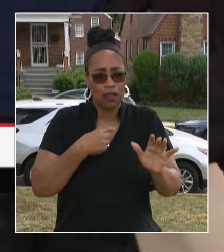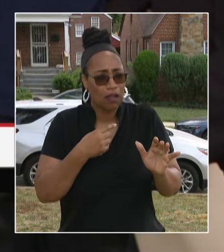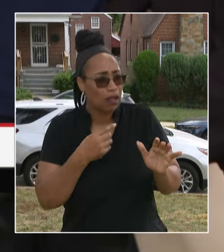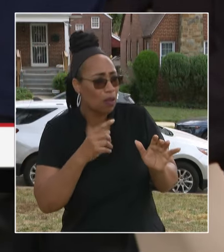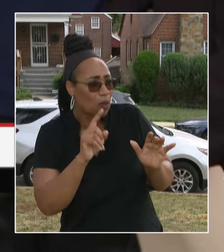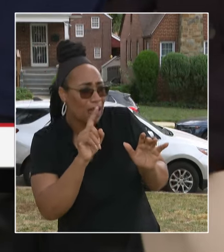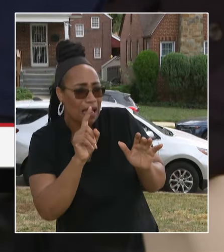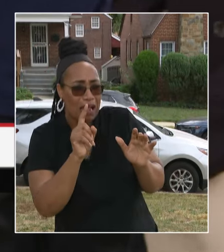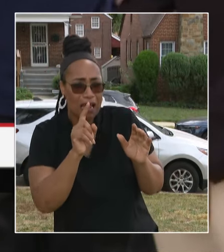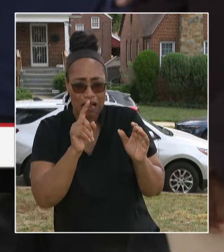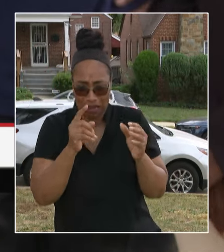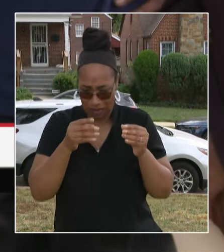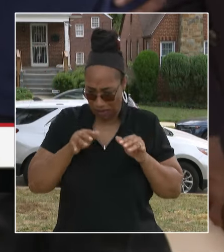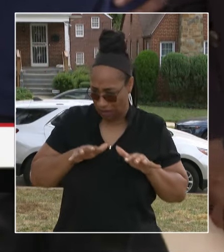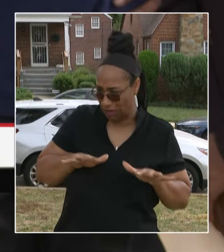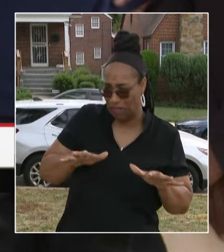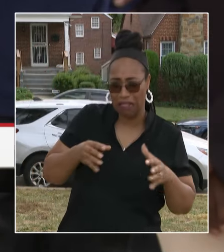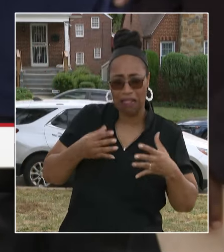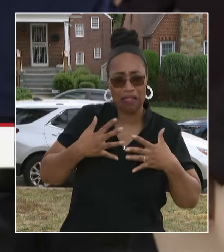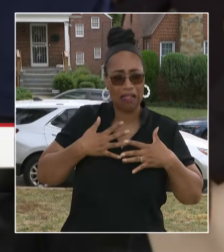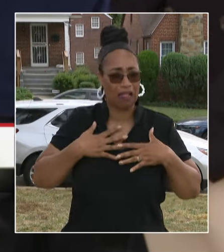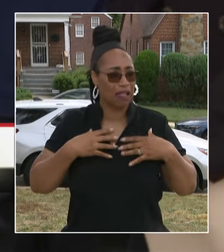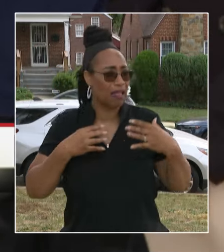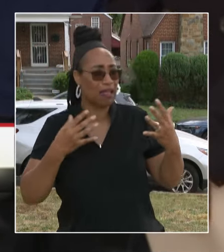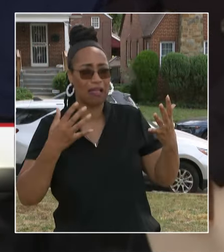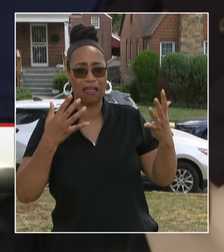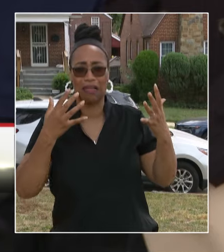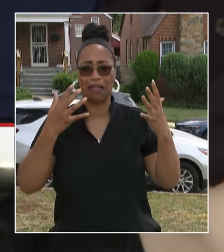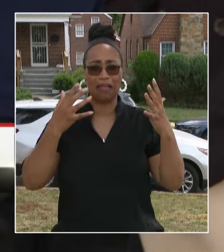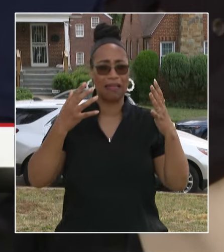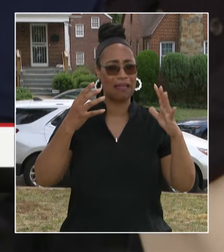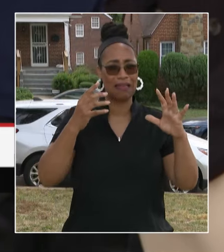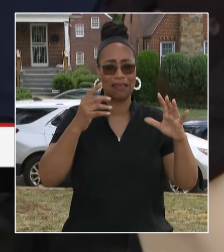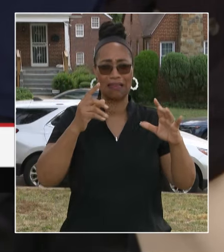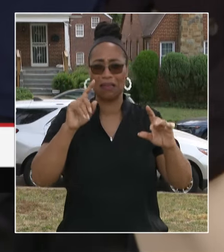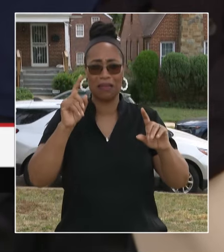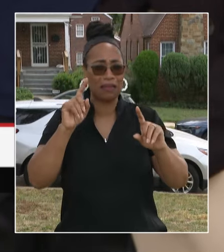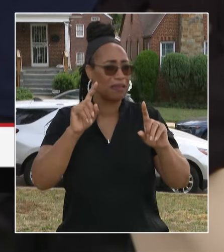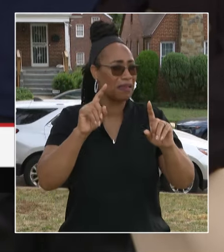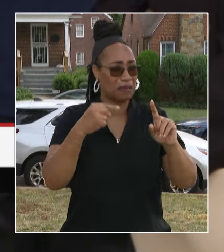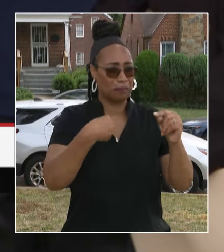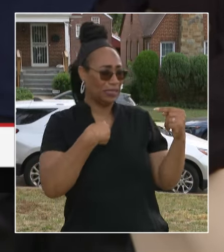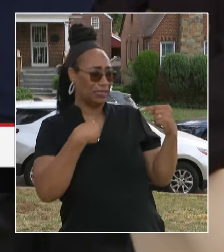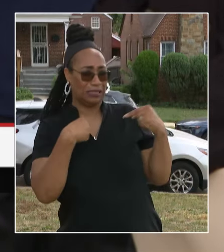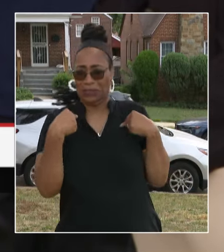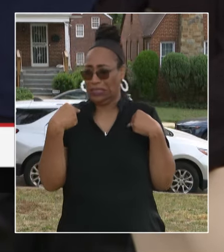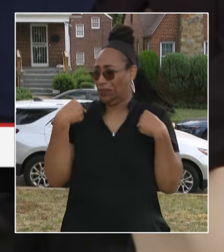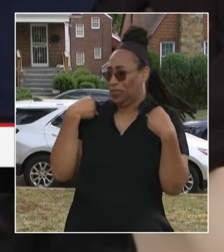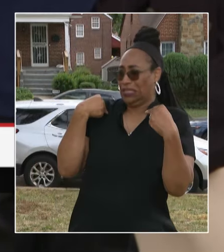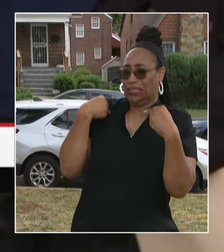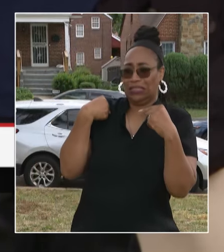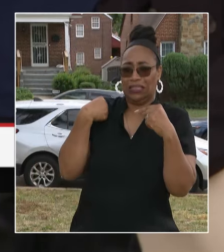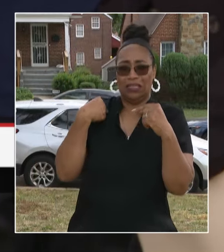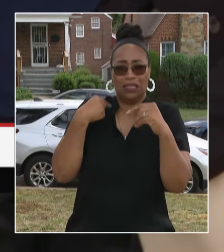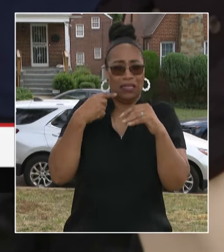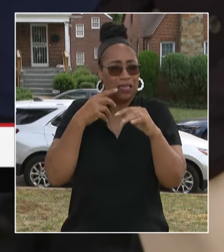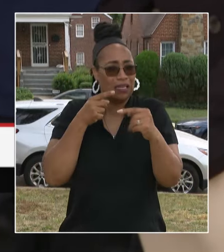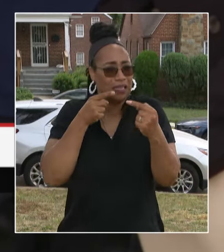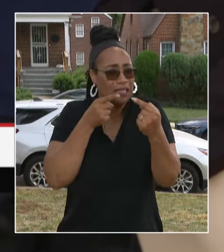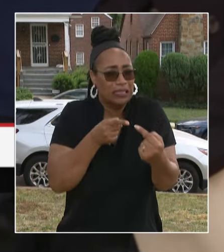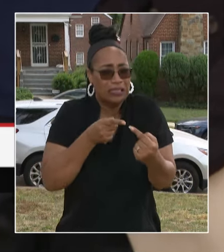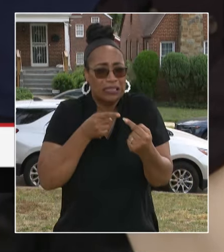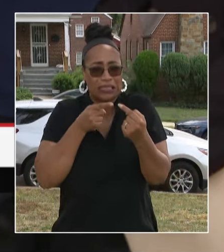wade. We've braved the belly of the beast. We've learned that quiet isn't always peace, and the norms and notions of what